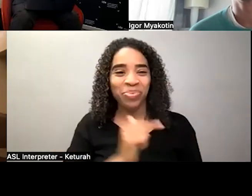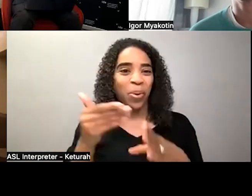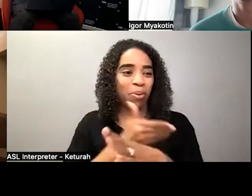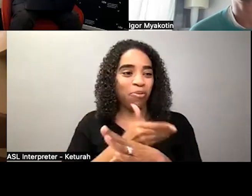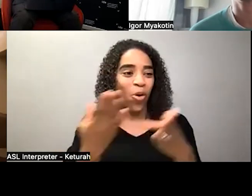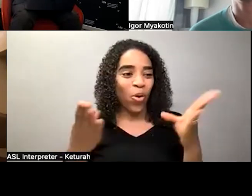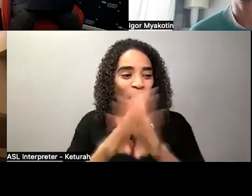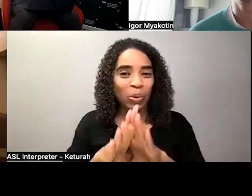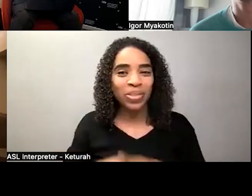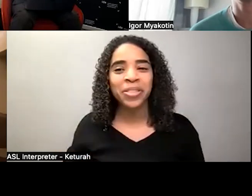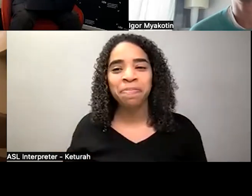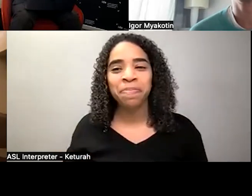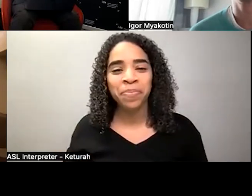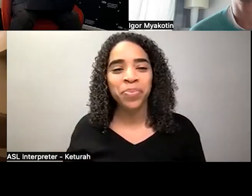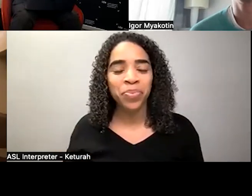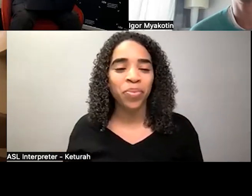And